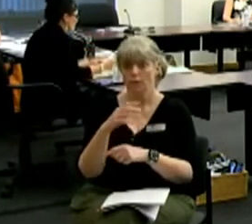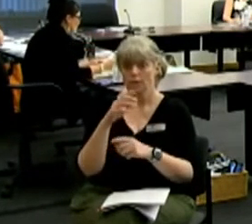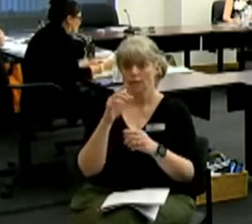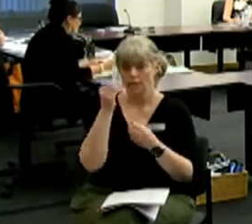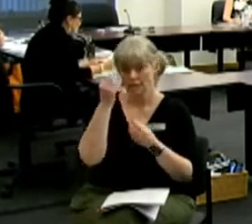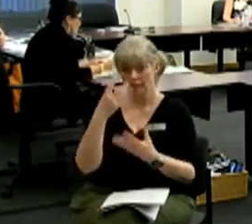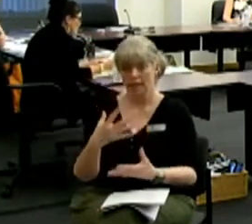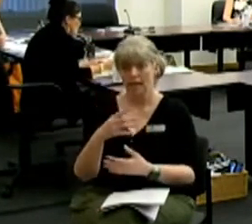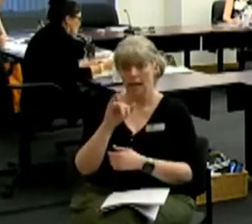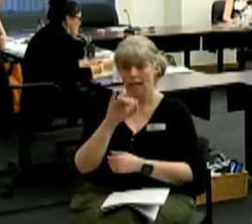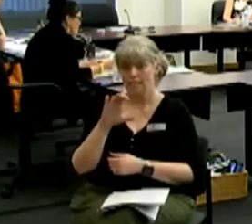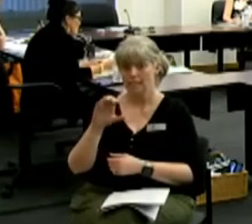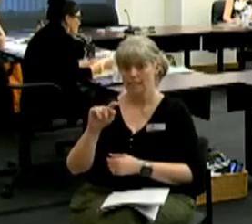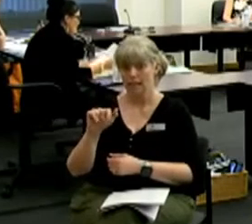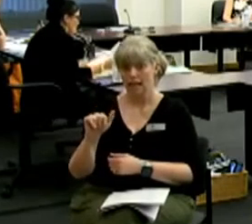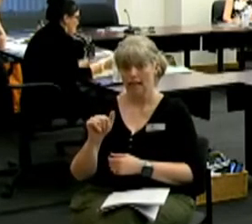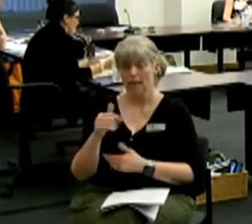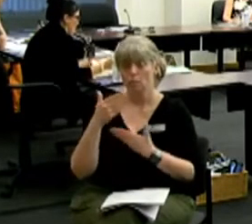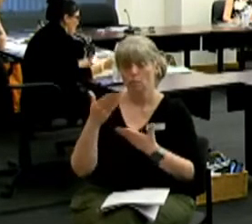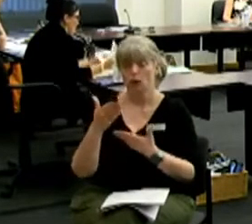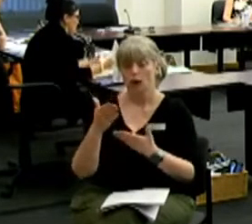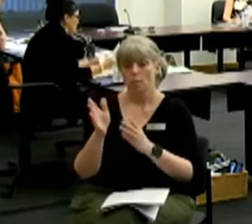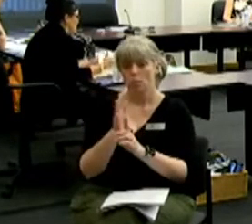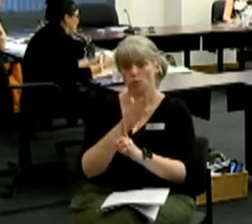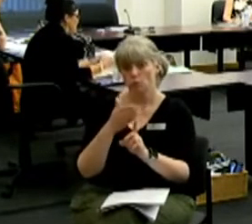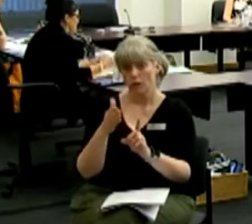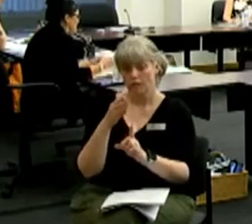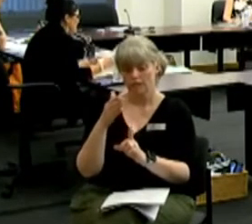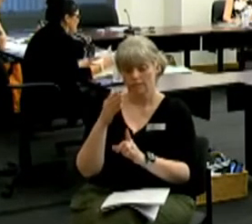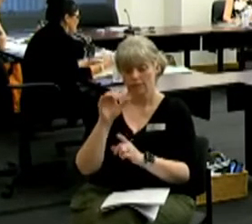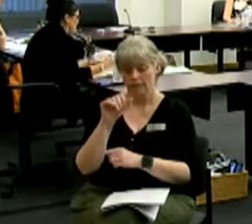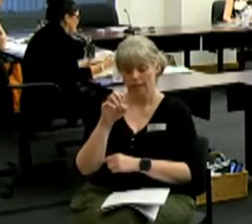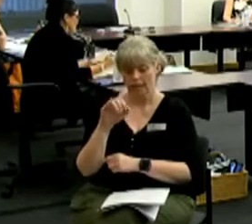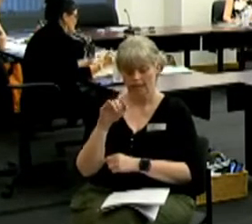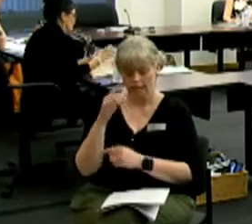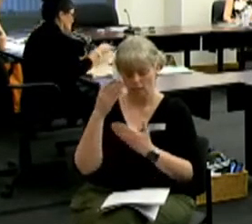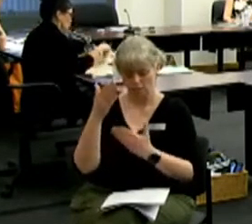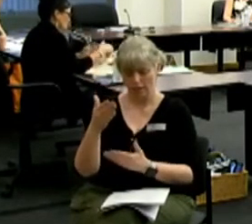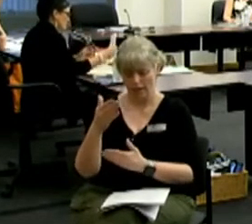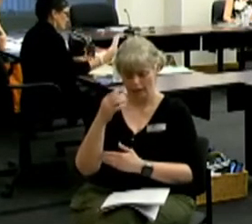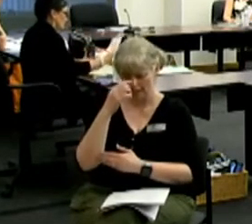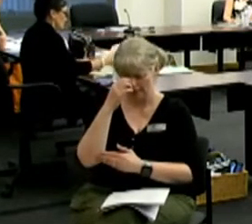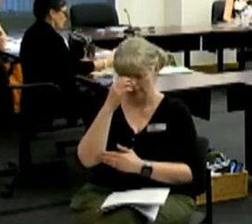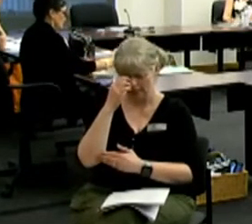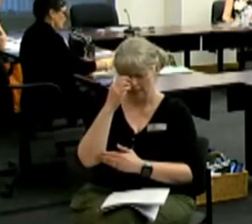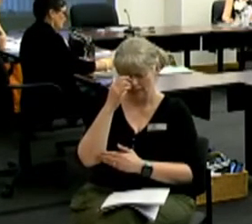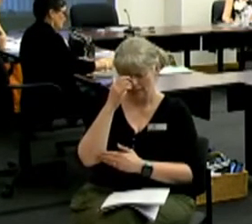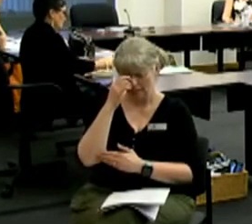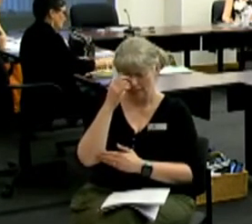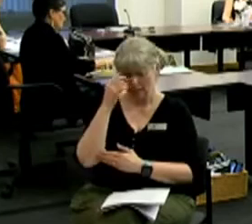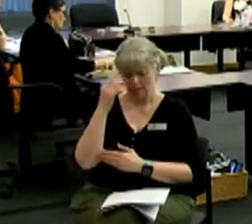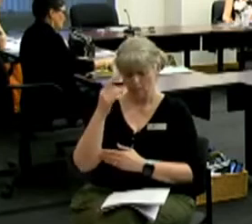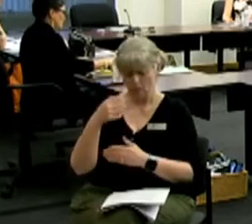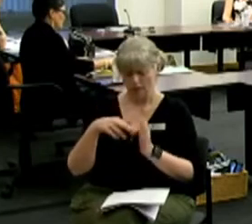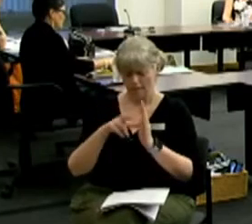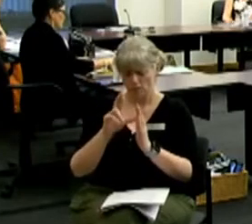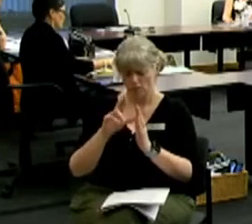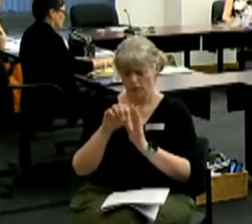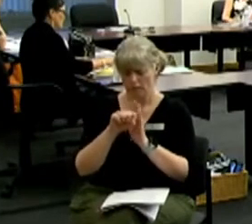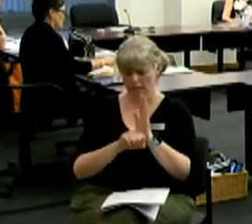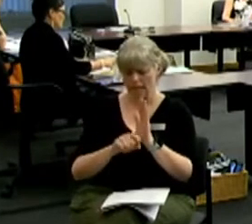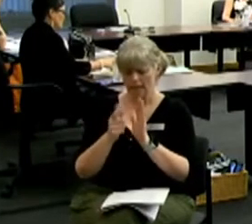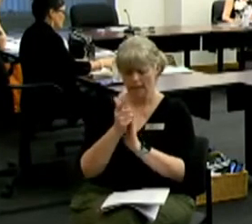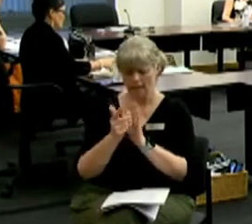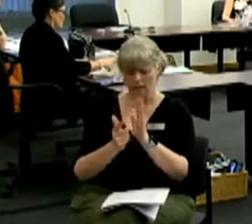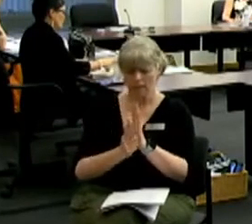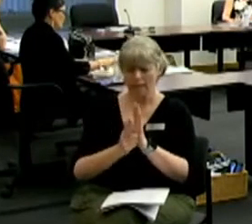ICCTA to help build a persuasive case for community college baccalaureate degrees in Illinois. We reviewed state legislation of interest